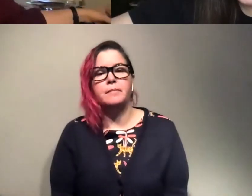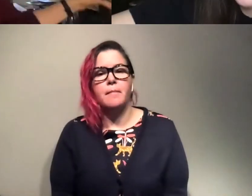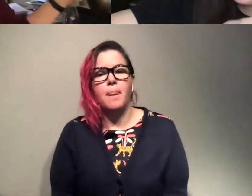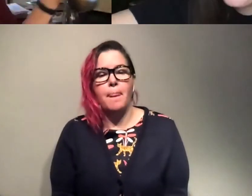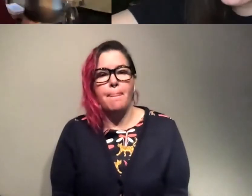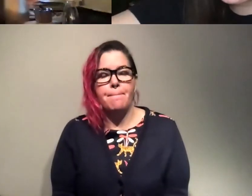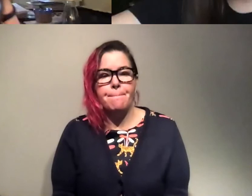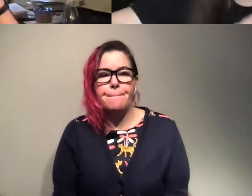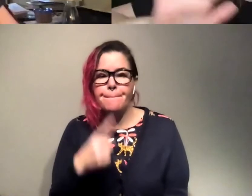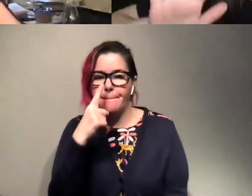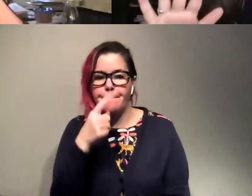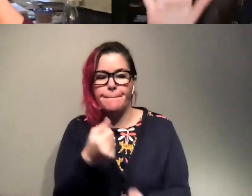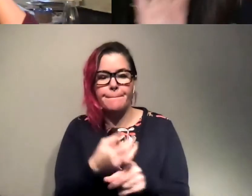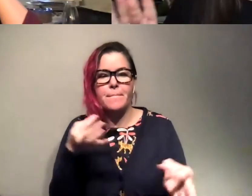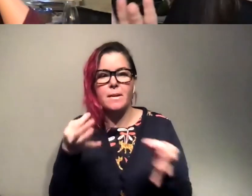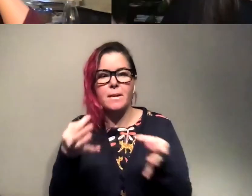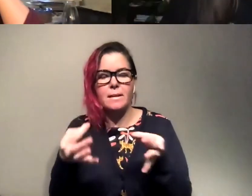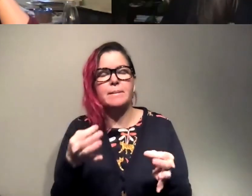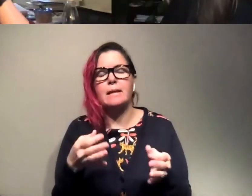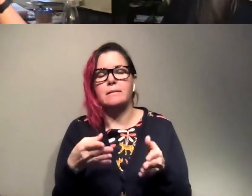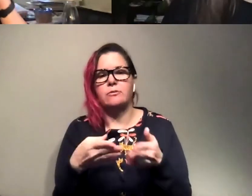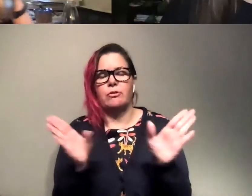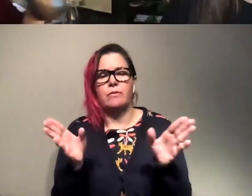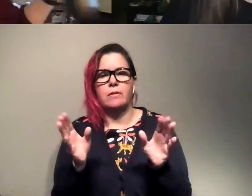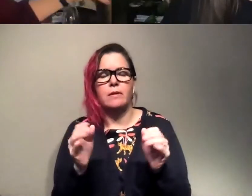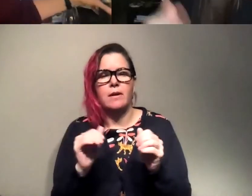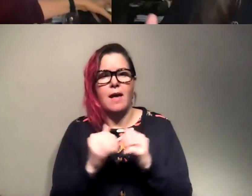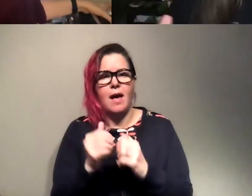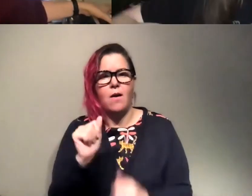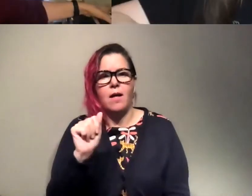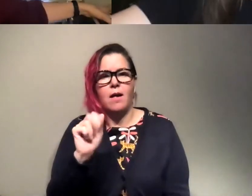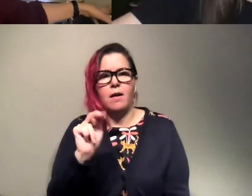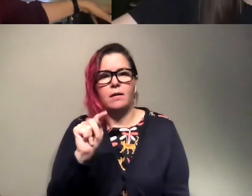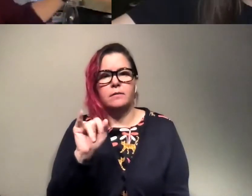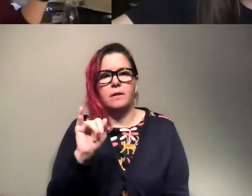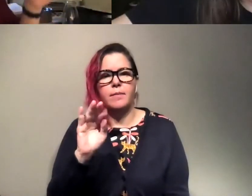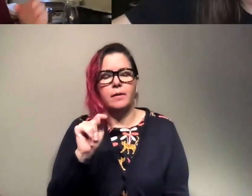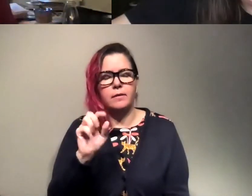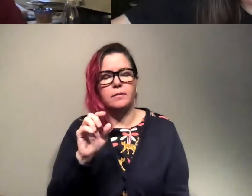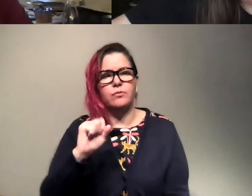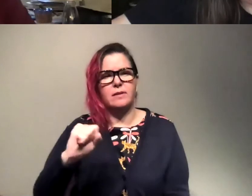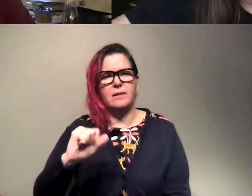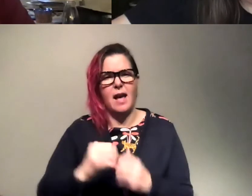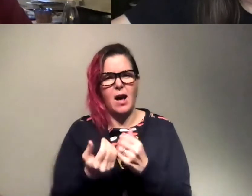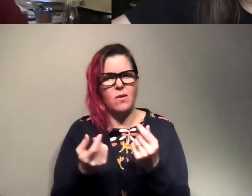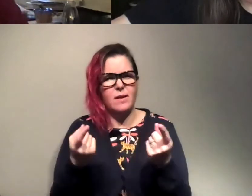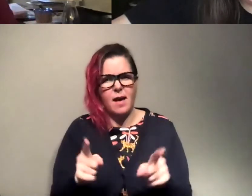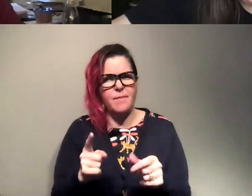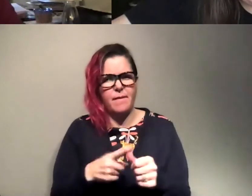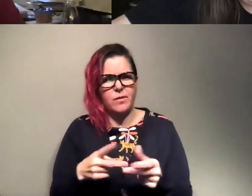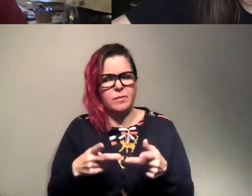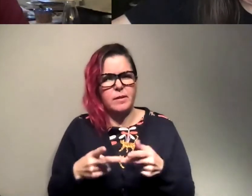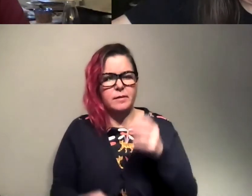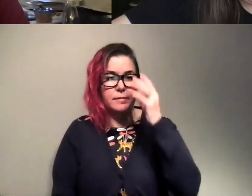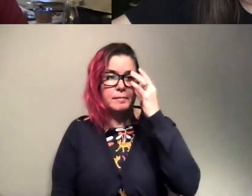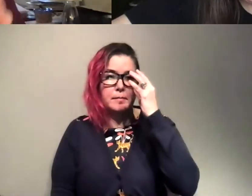Could you explain to us generally how antibiotic resistance happens in the first place? Yes.